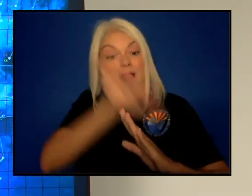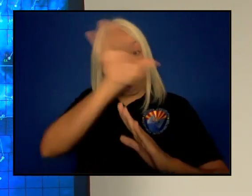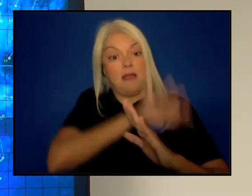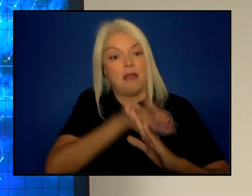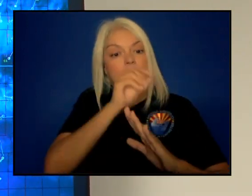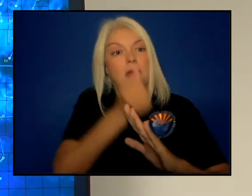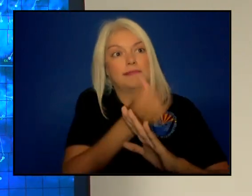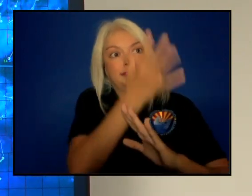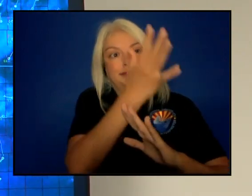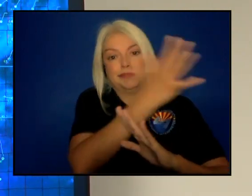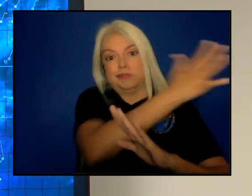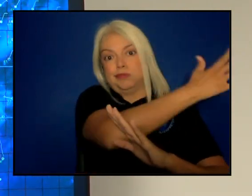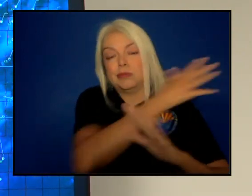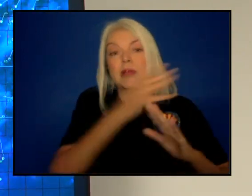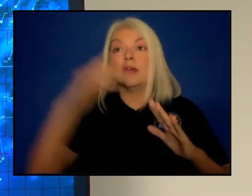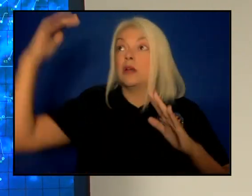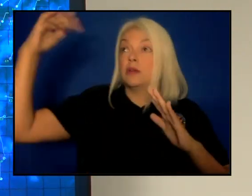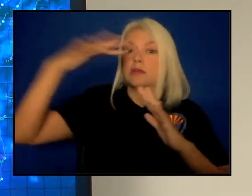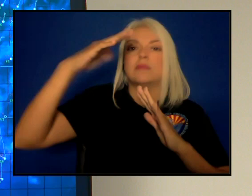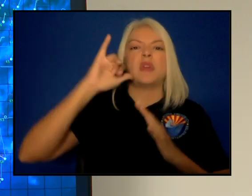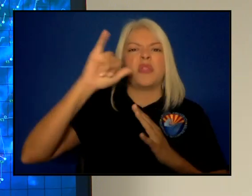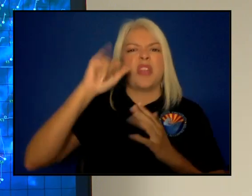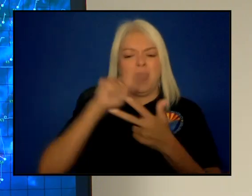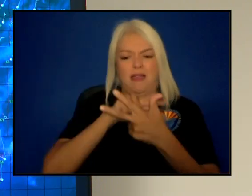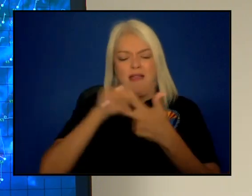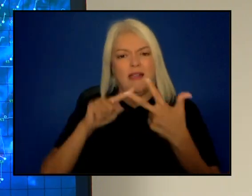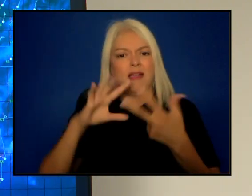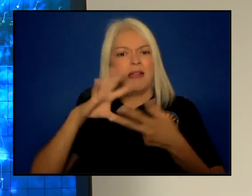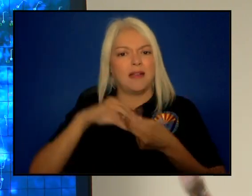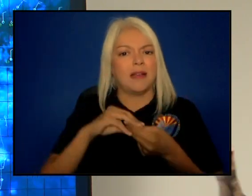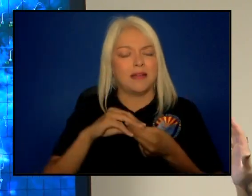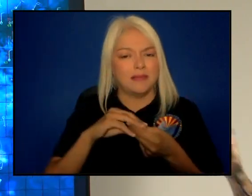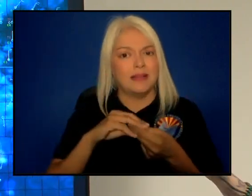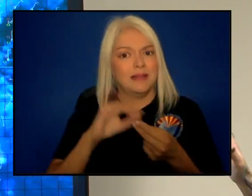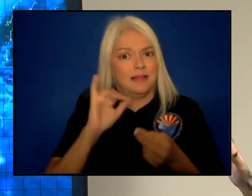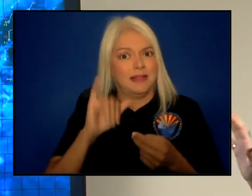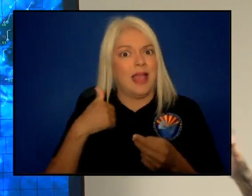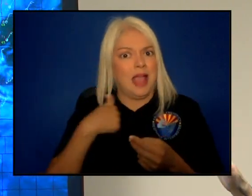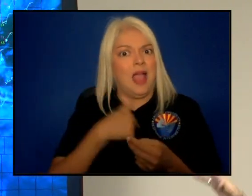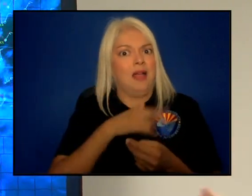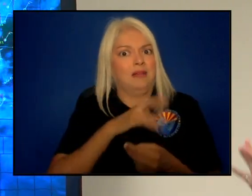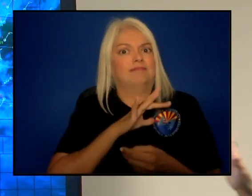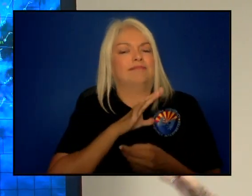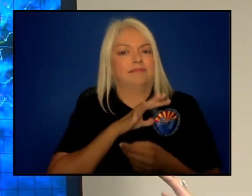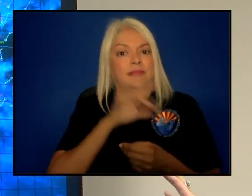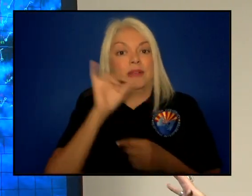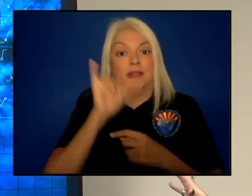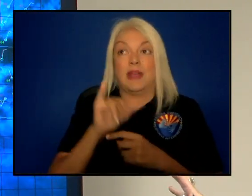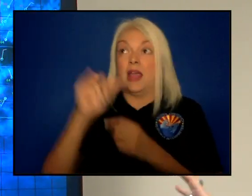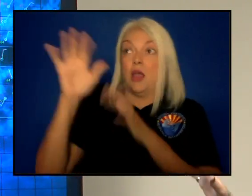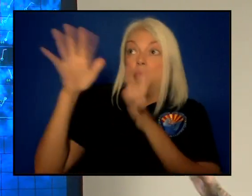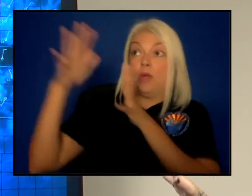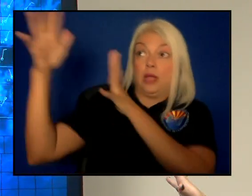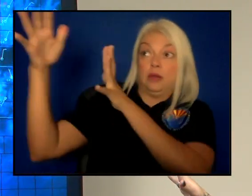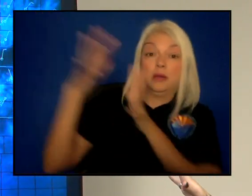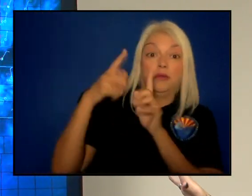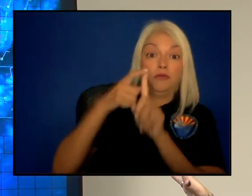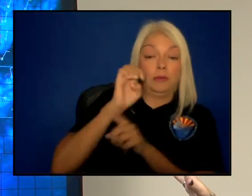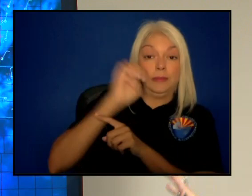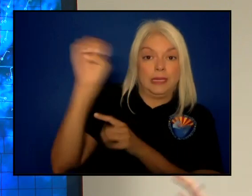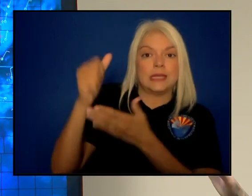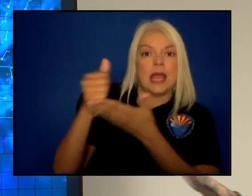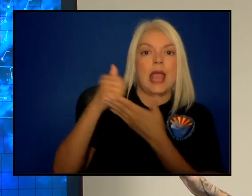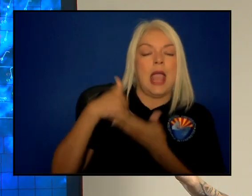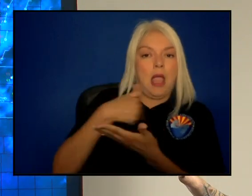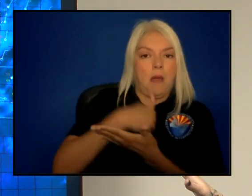we have all the ingredients. In fact, we have more ingredients than we need. This front brought us additional moisture. We didn't need any more of